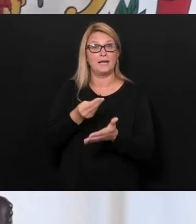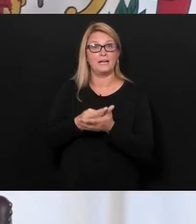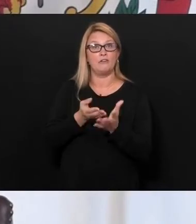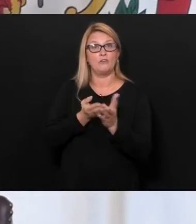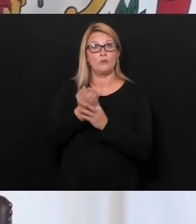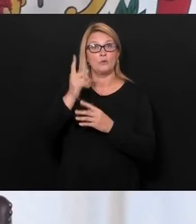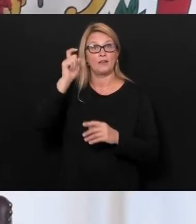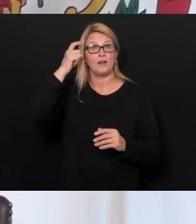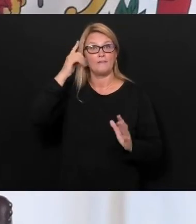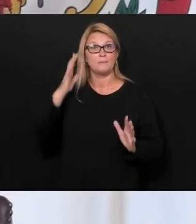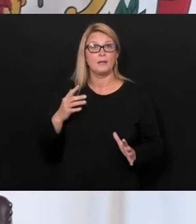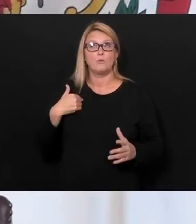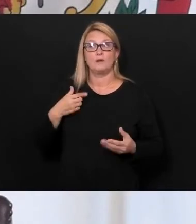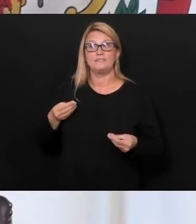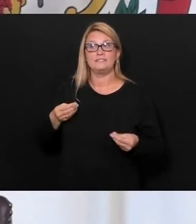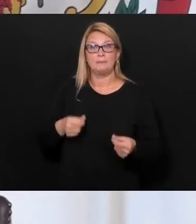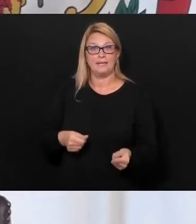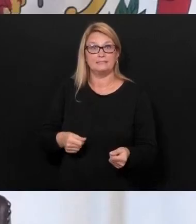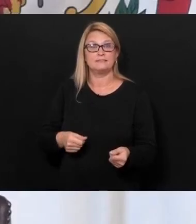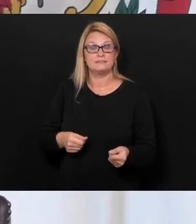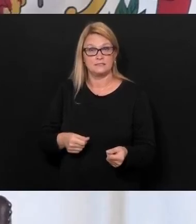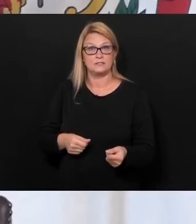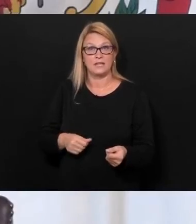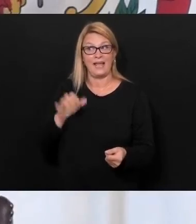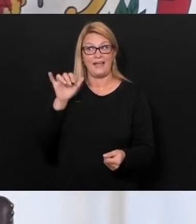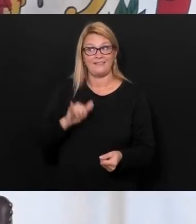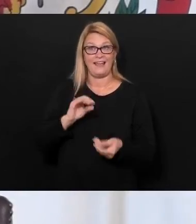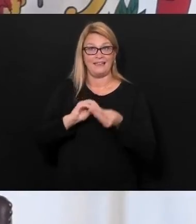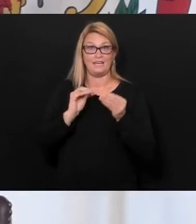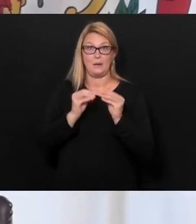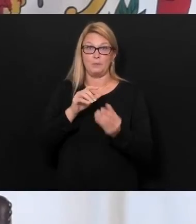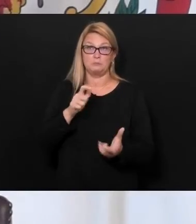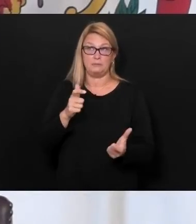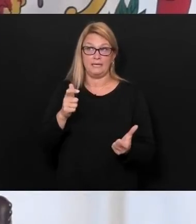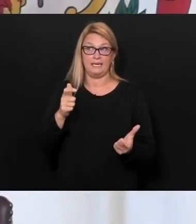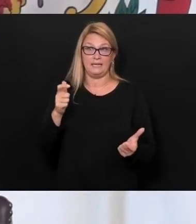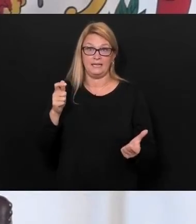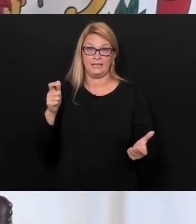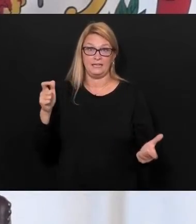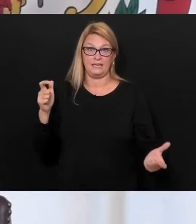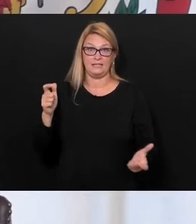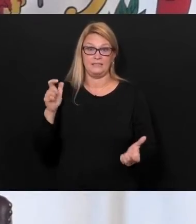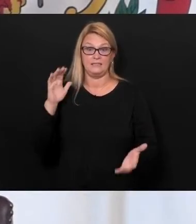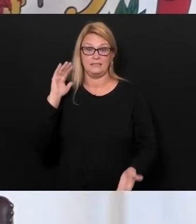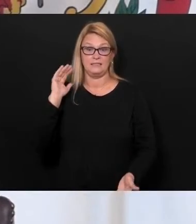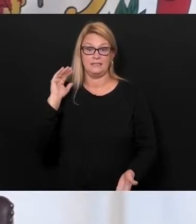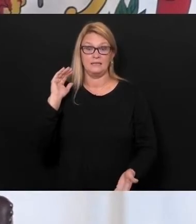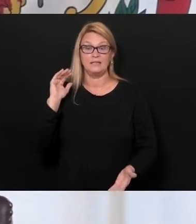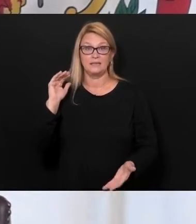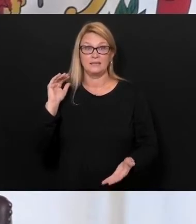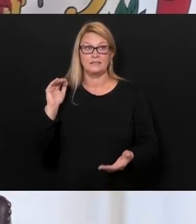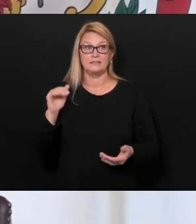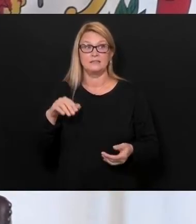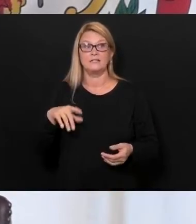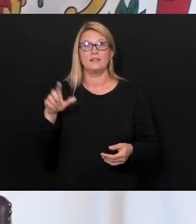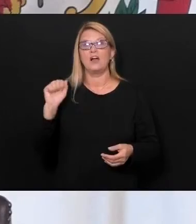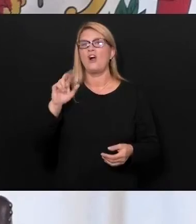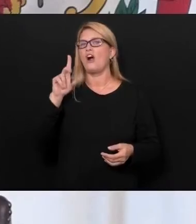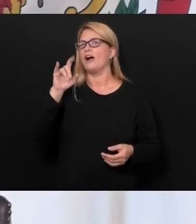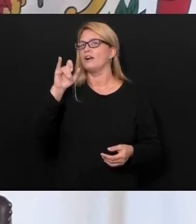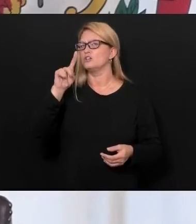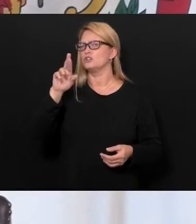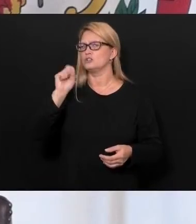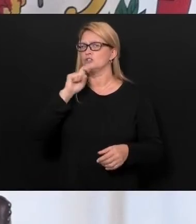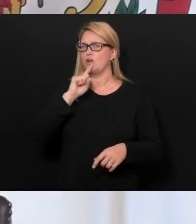government, for dollars that we have spent. And that number's a big, big, big delta. The auditor's department has that. They're working